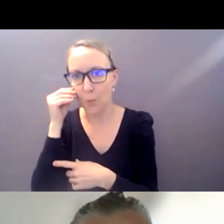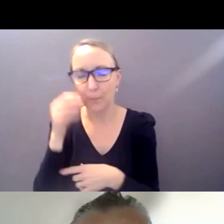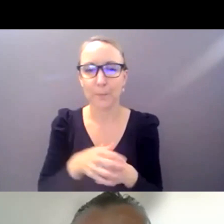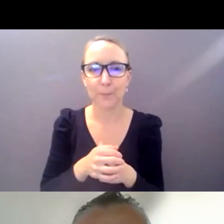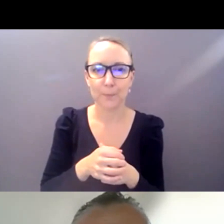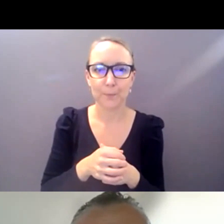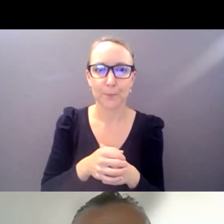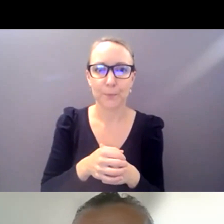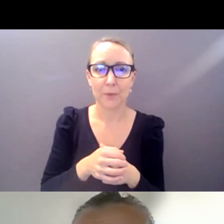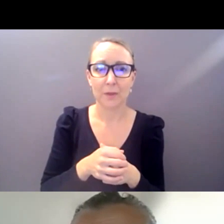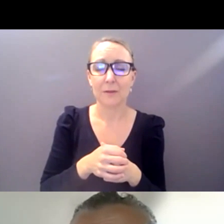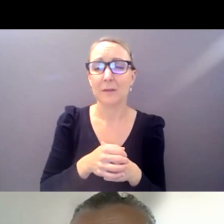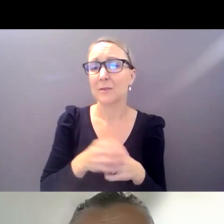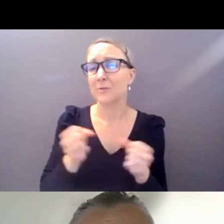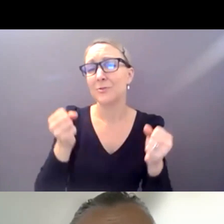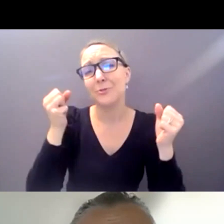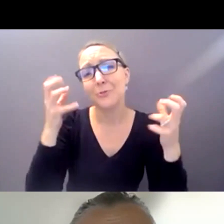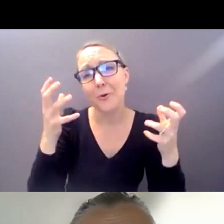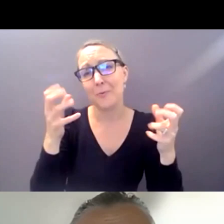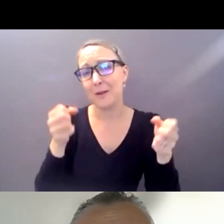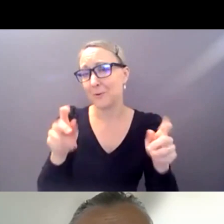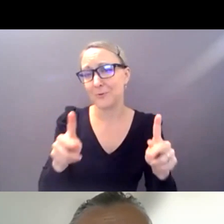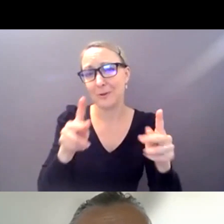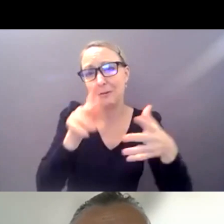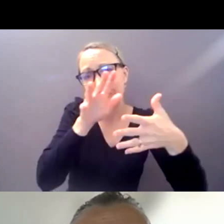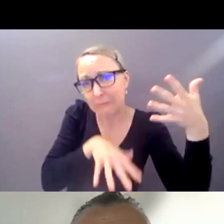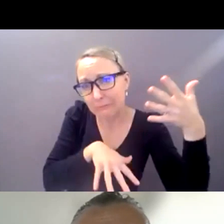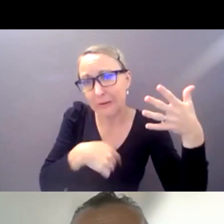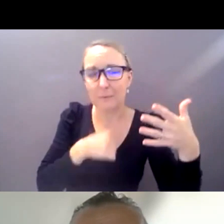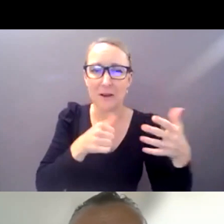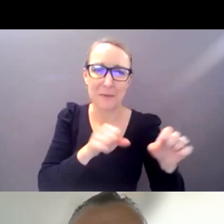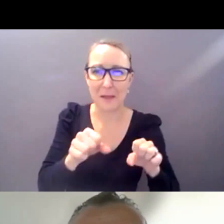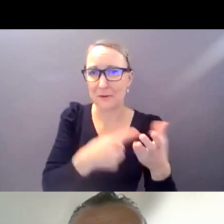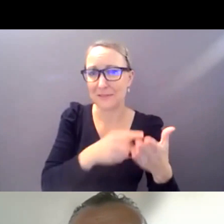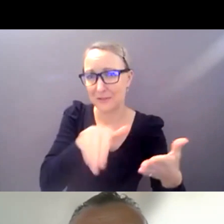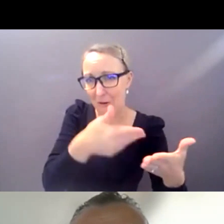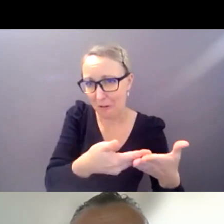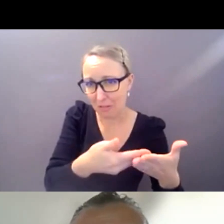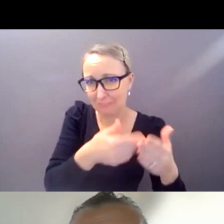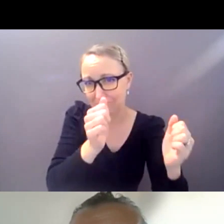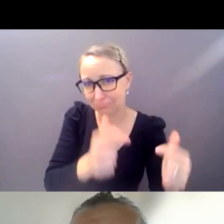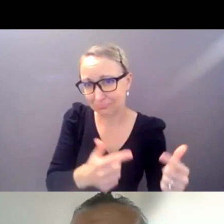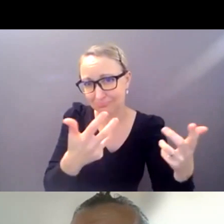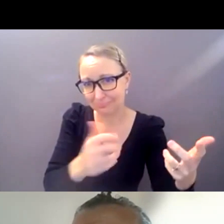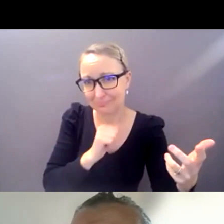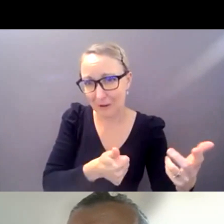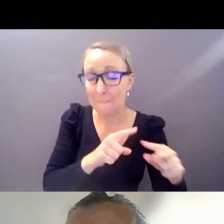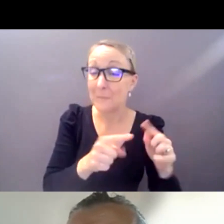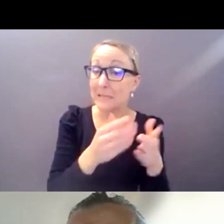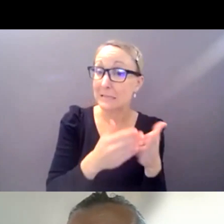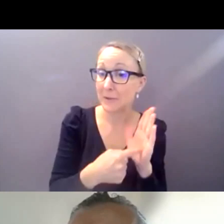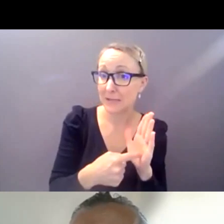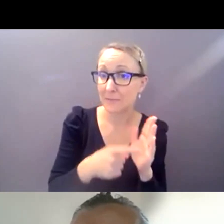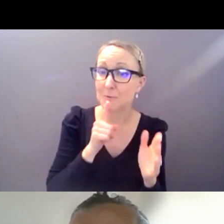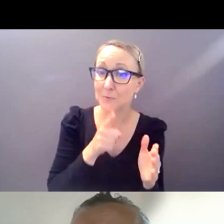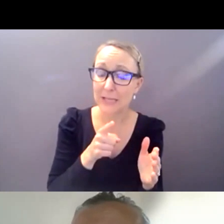many opportunities, and I'm probably not going to hit all of these, but just in some of those examples, what we're really talking